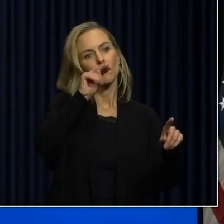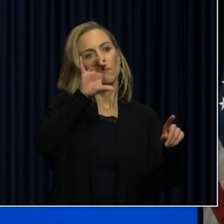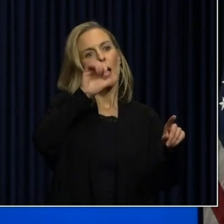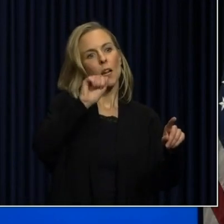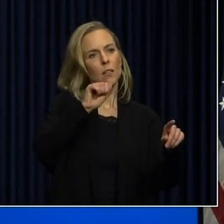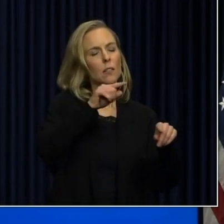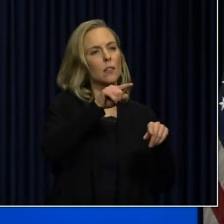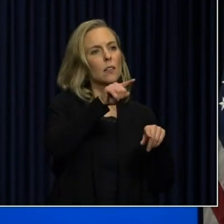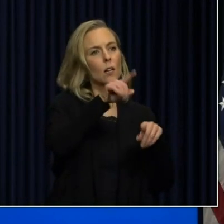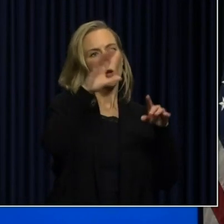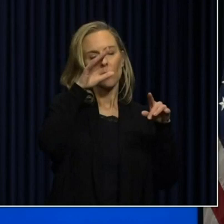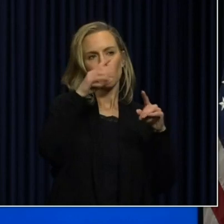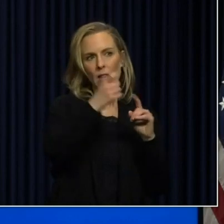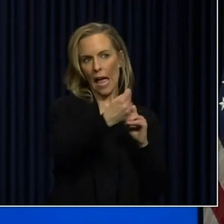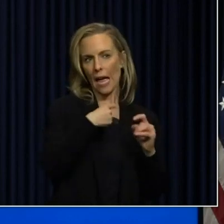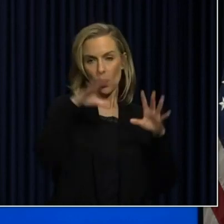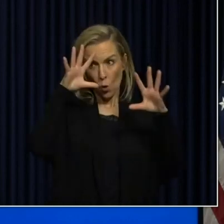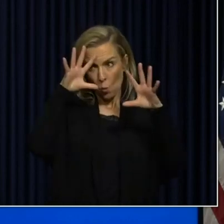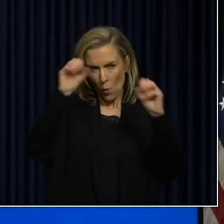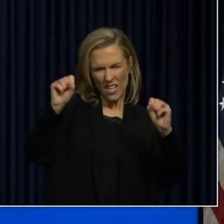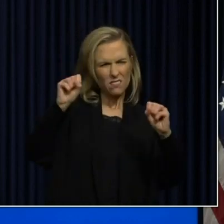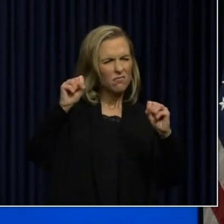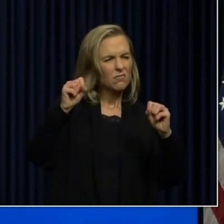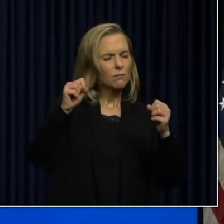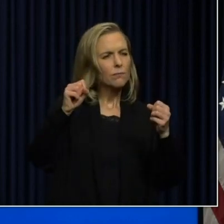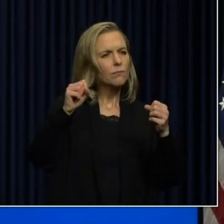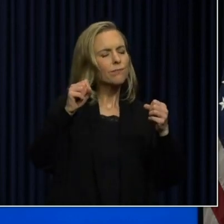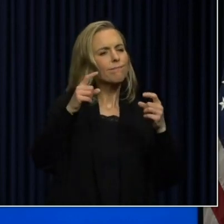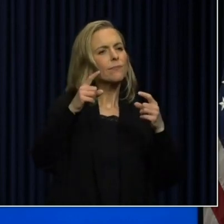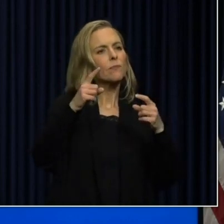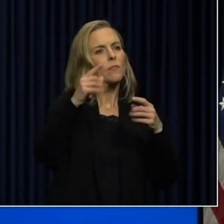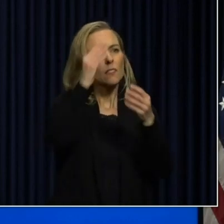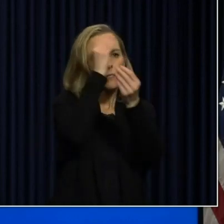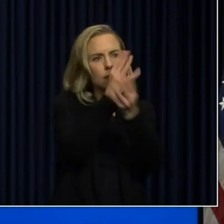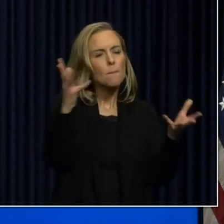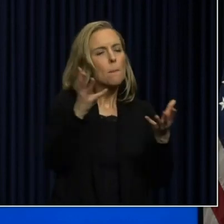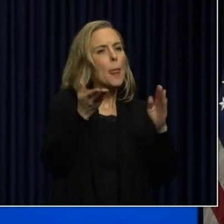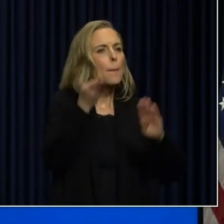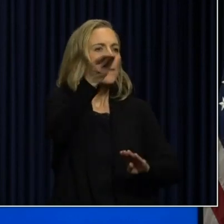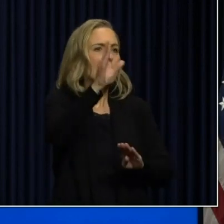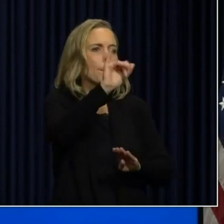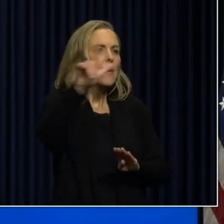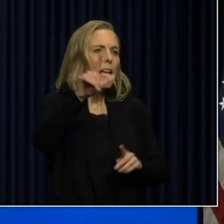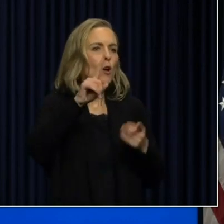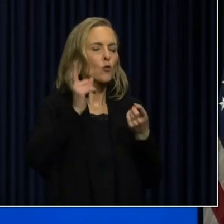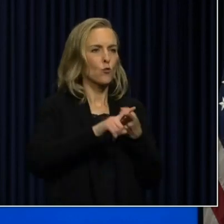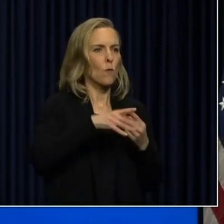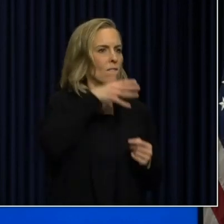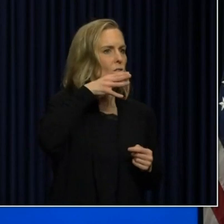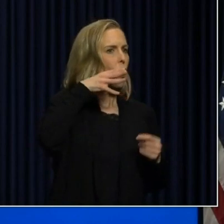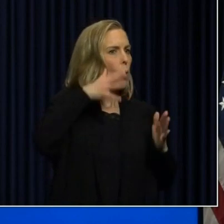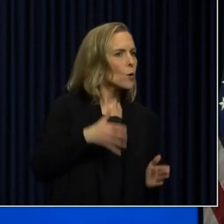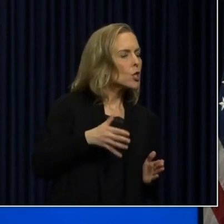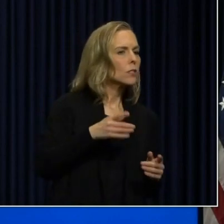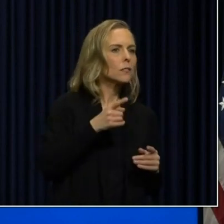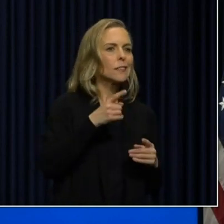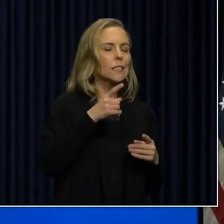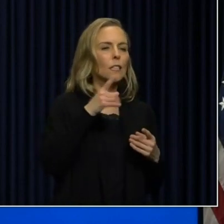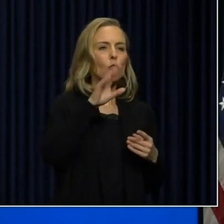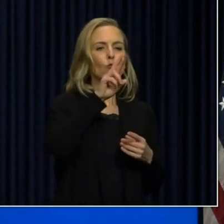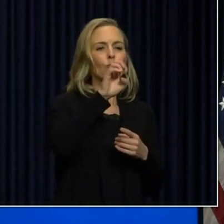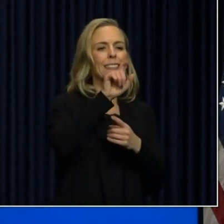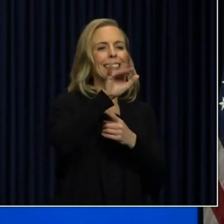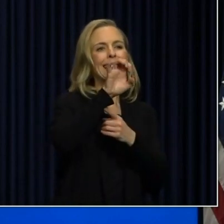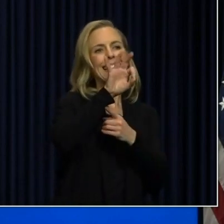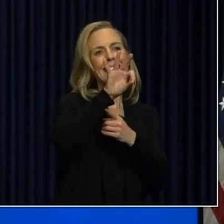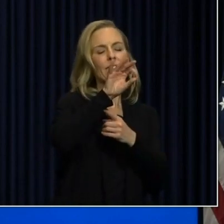the president has released a bill or a relief package to help with farmers, and that's going to be dispersed across the country. But do you have anything you can say